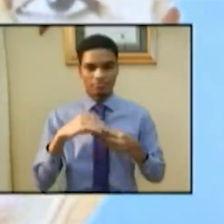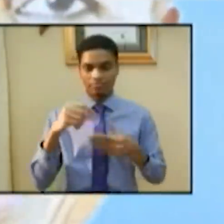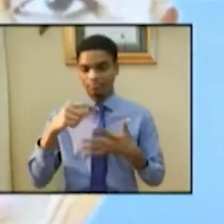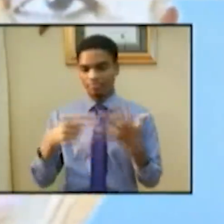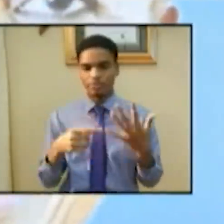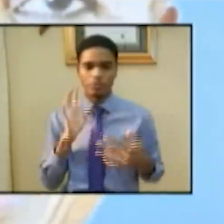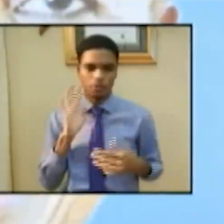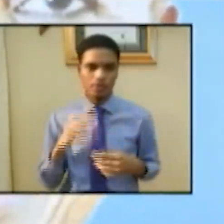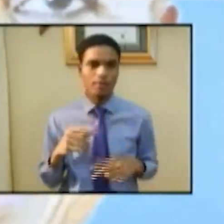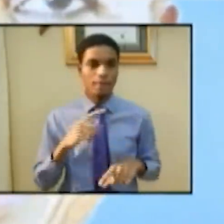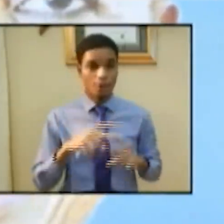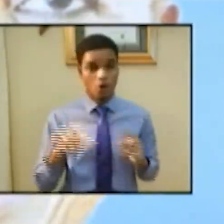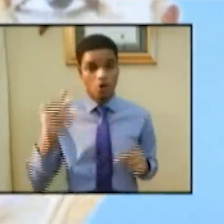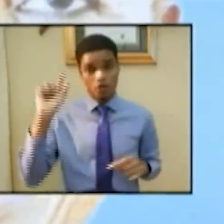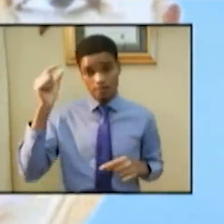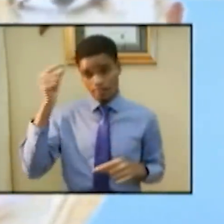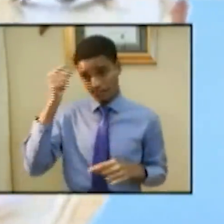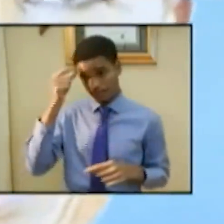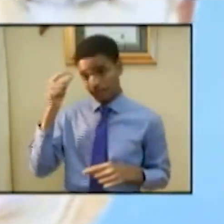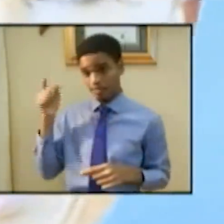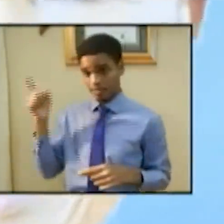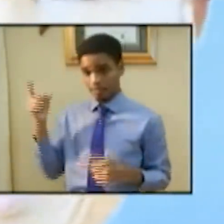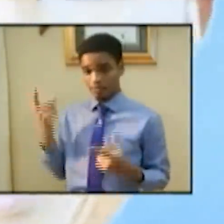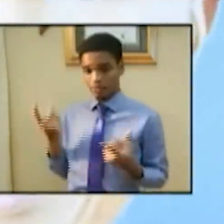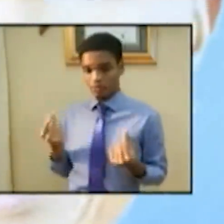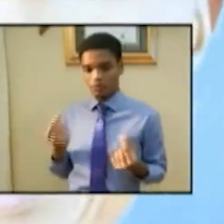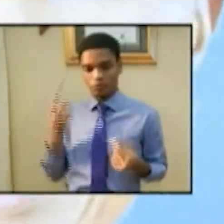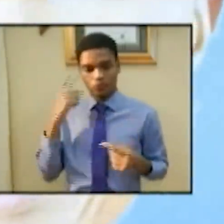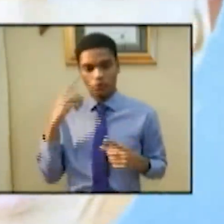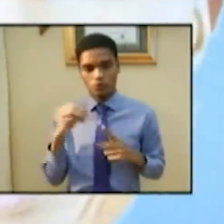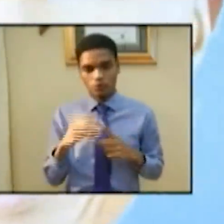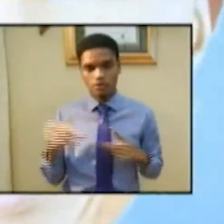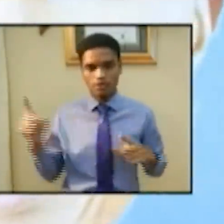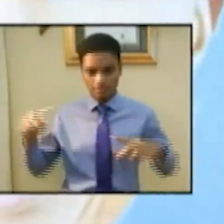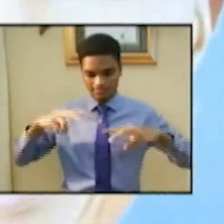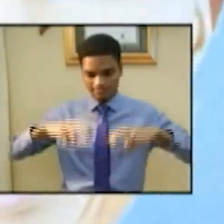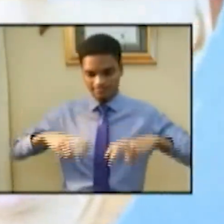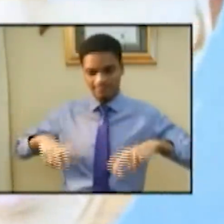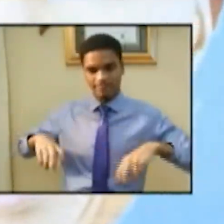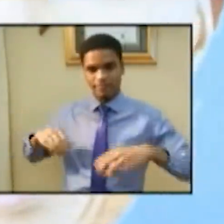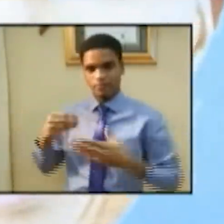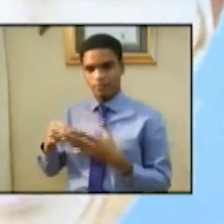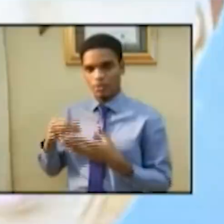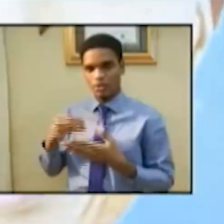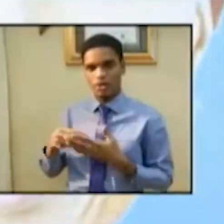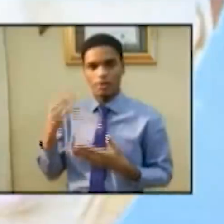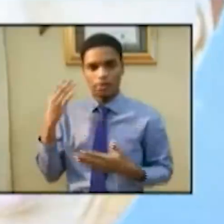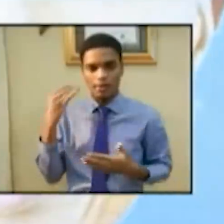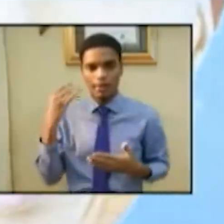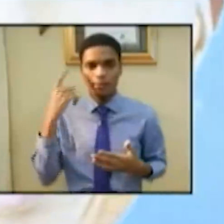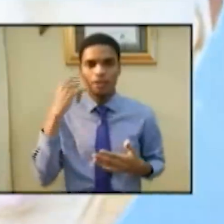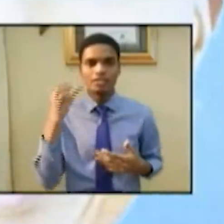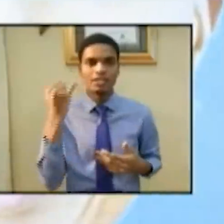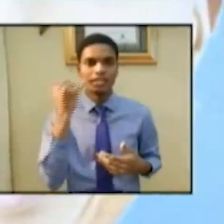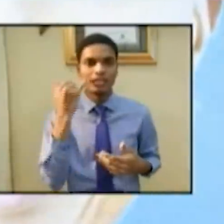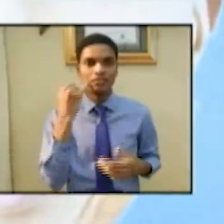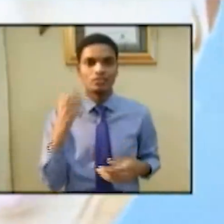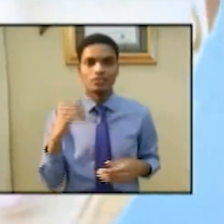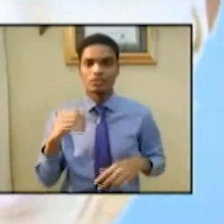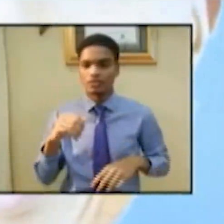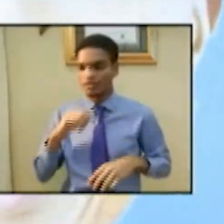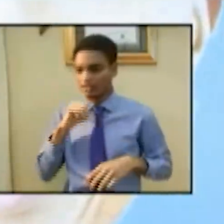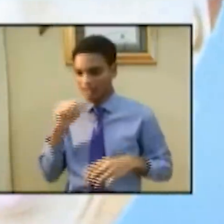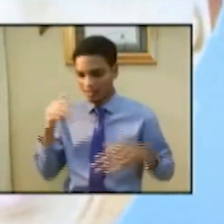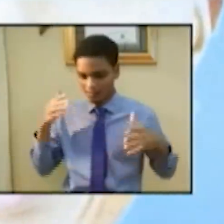the government is making in our students. It's an investment because we know that if we don't, the costs are